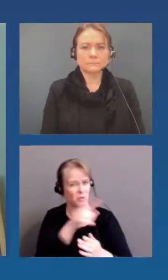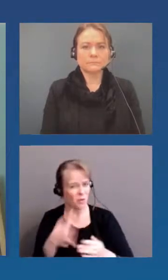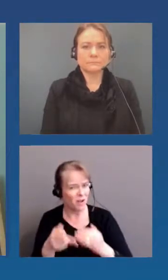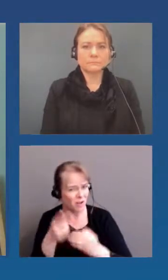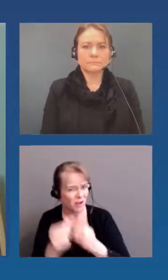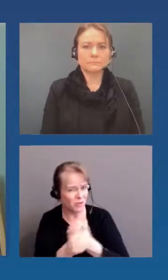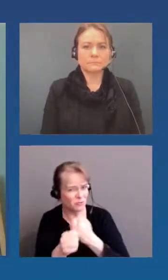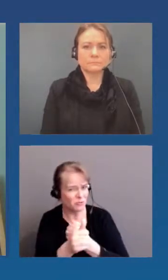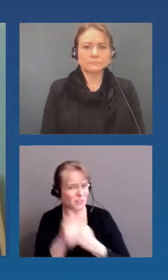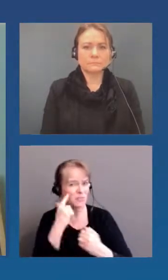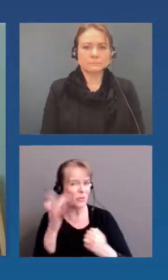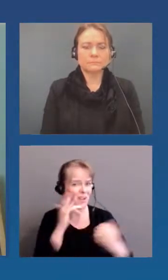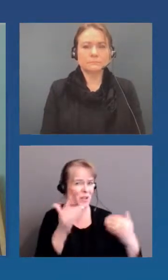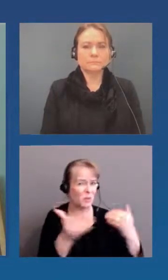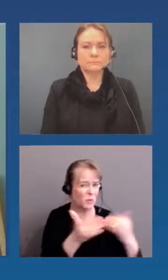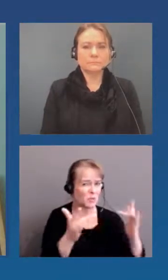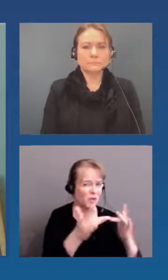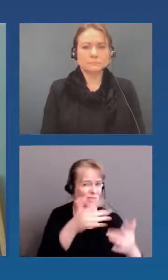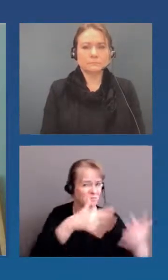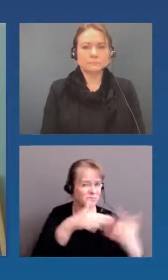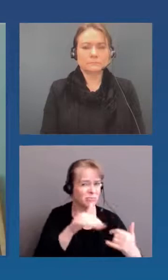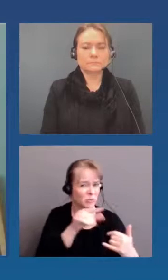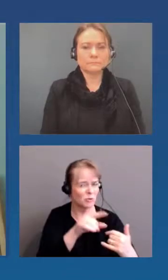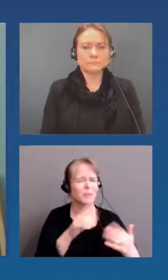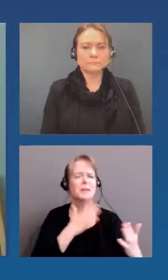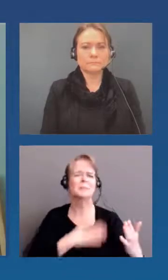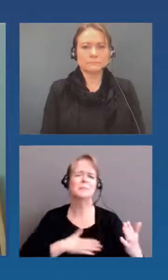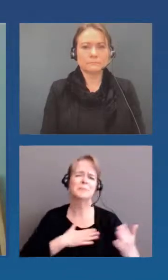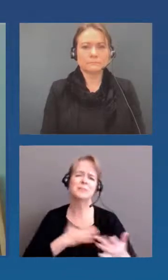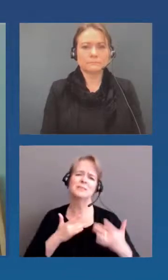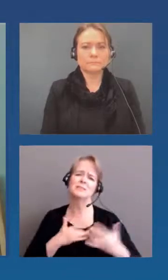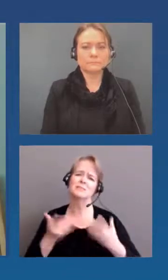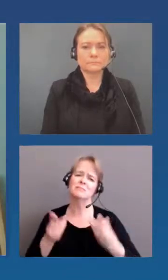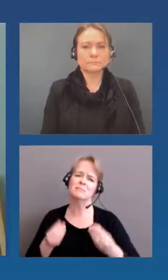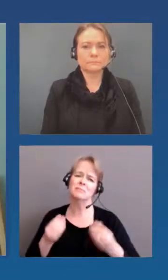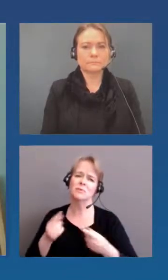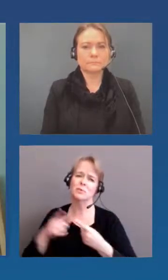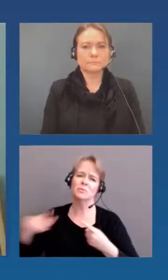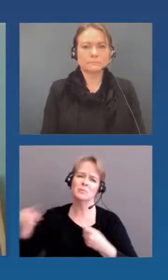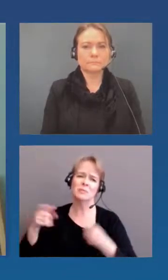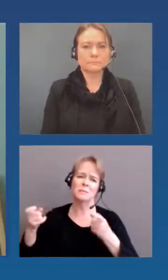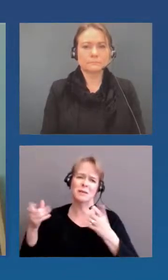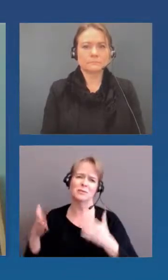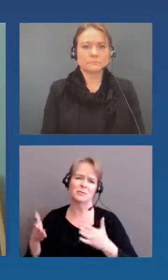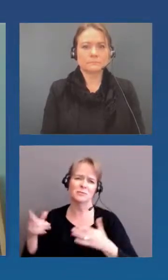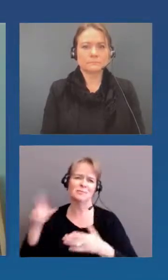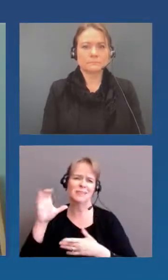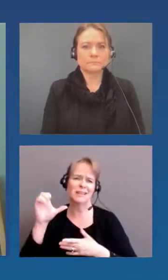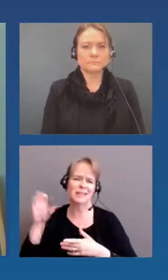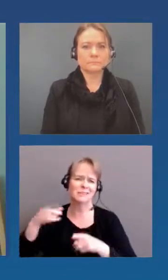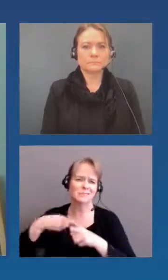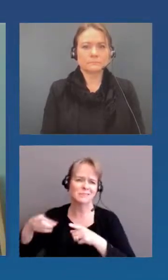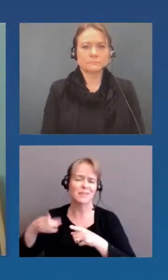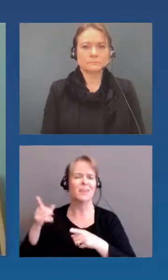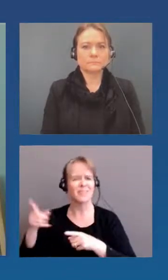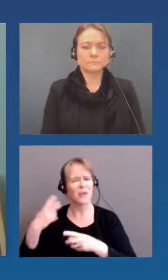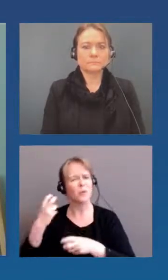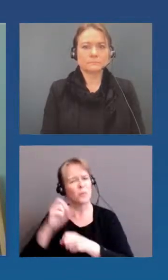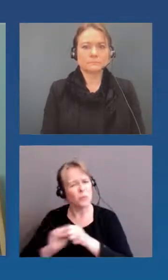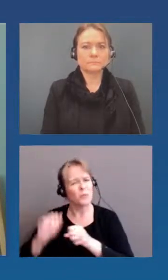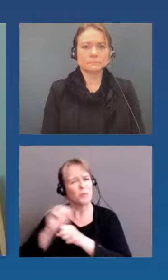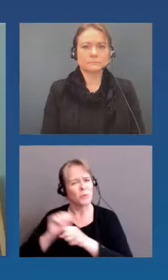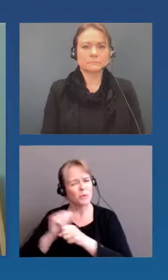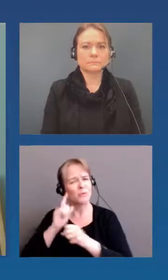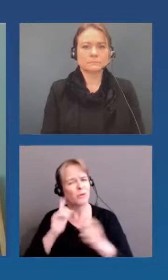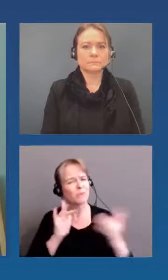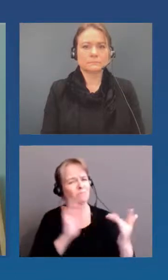close contact, to please be kind to our case managers as they work hard to navigate the unique circumstances of each individual